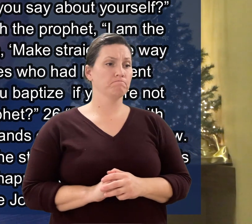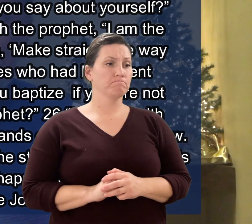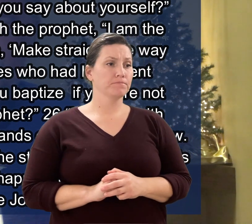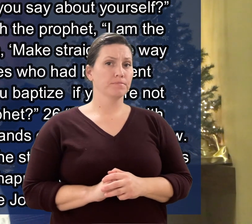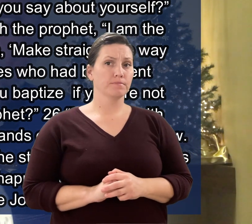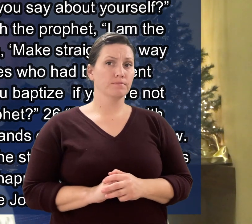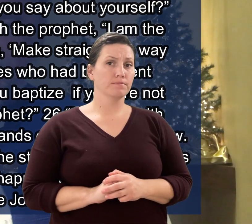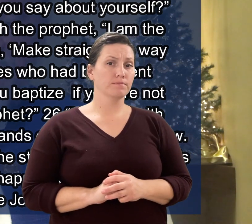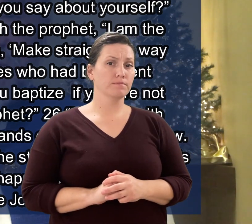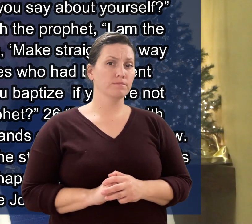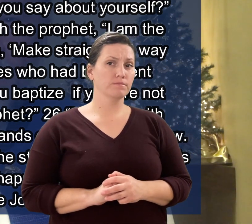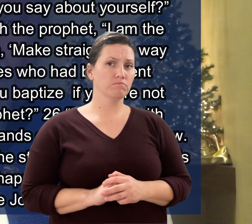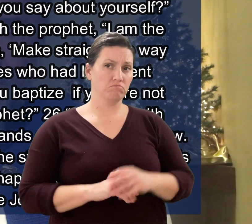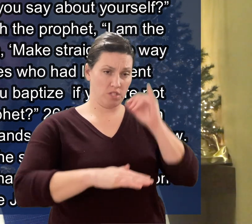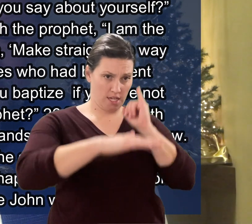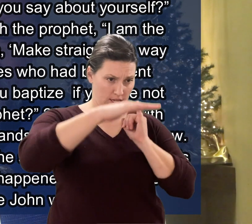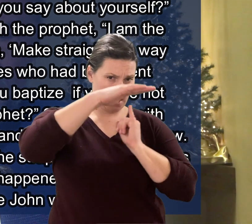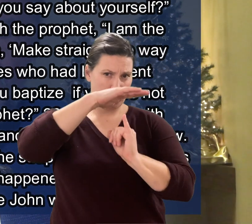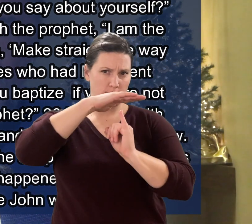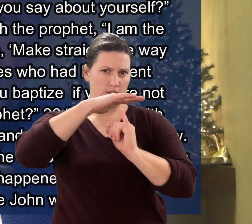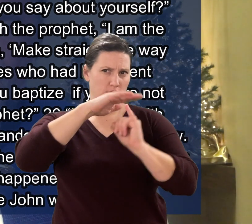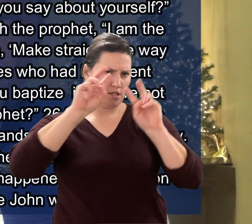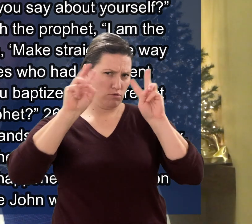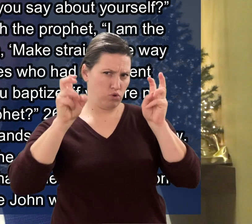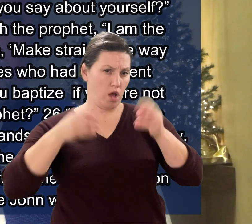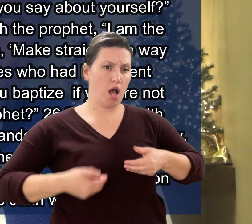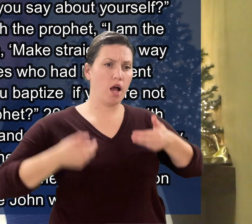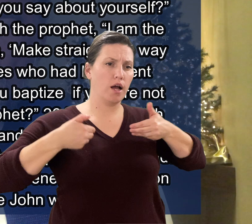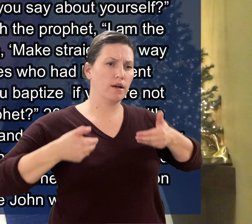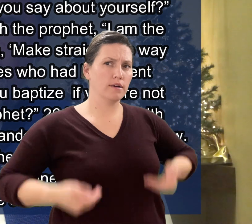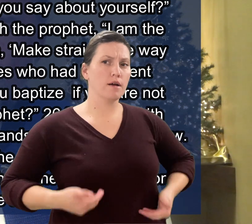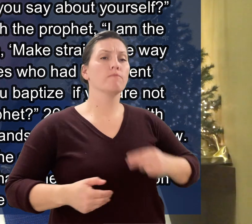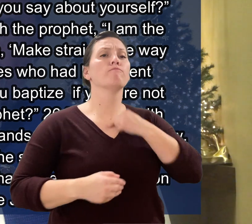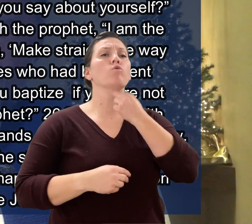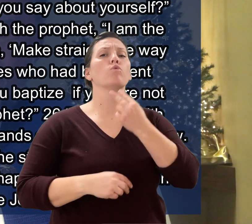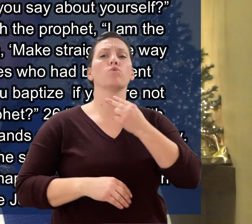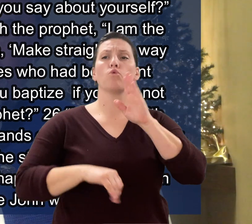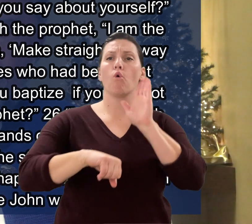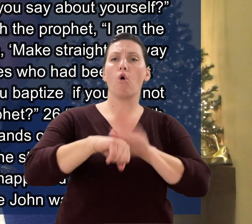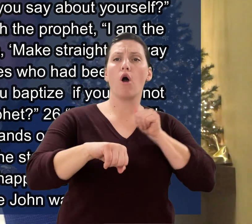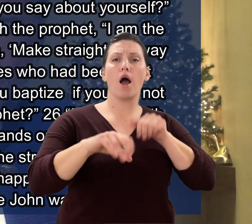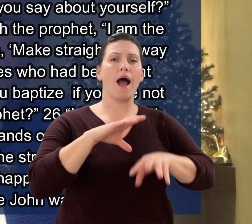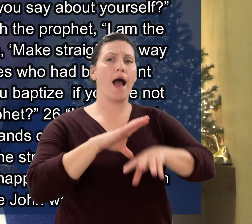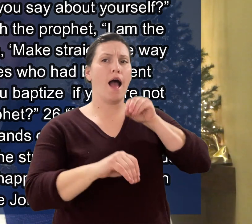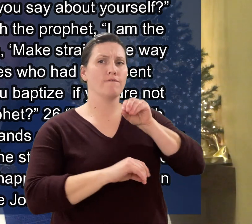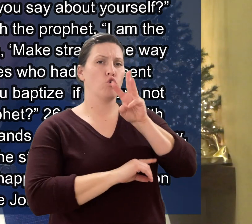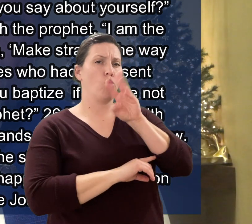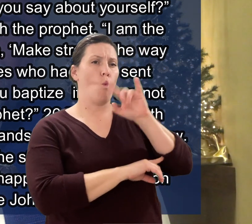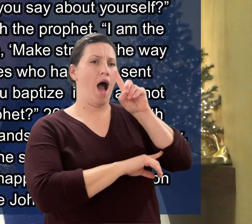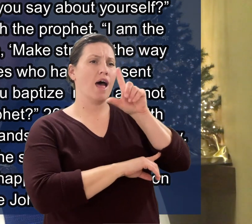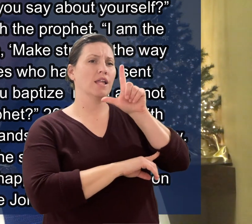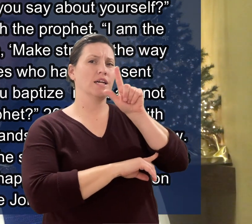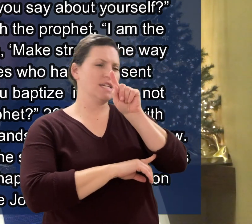John replied in the words of Isaiah the prophet, "I am the voice of one calling in the wilderness. Make straight